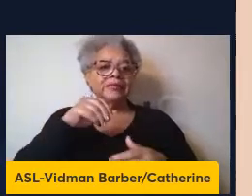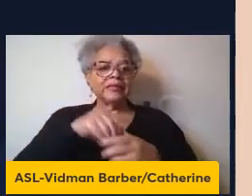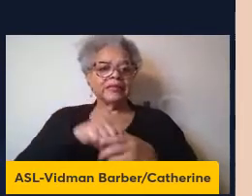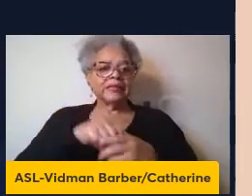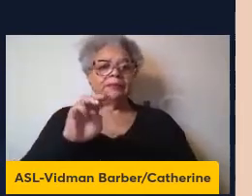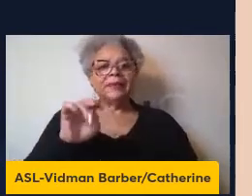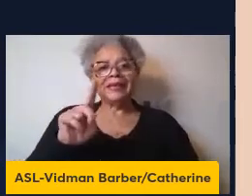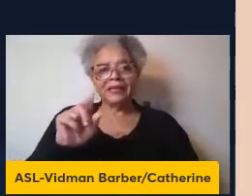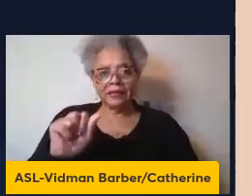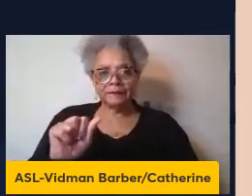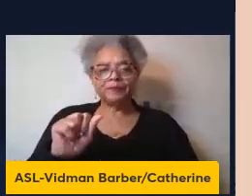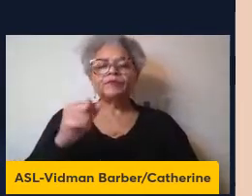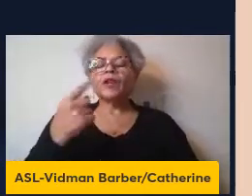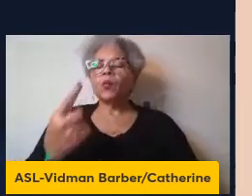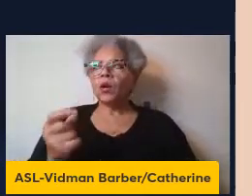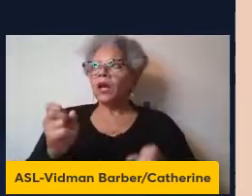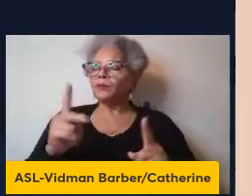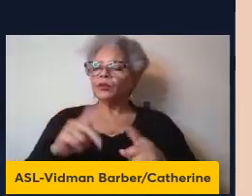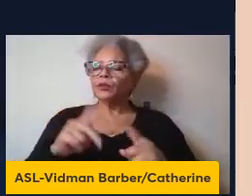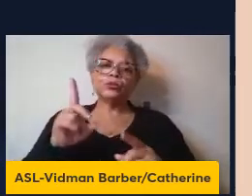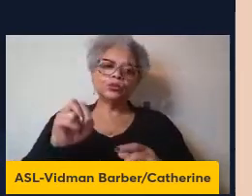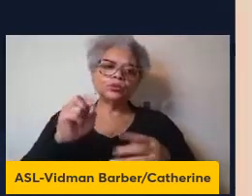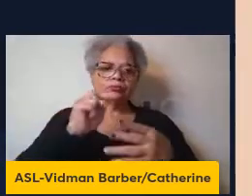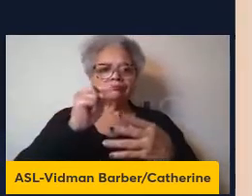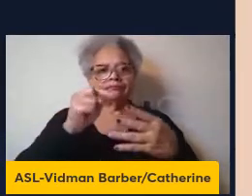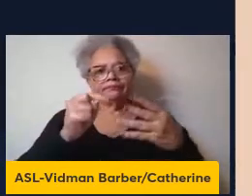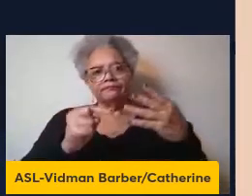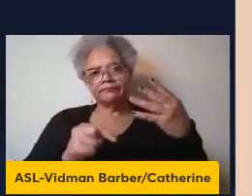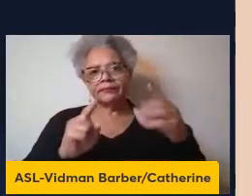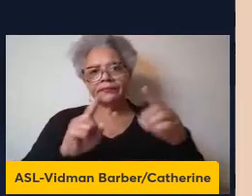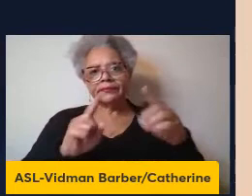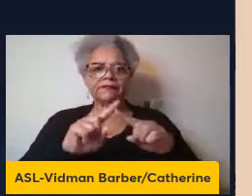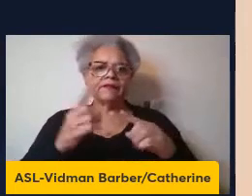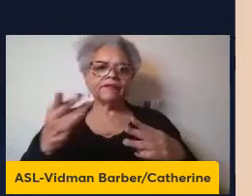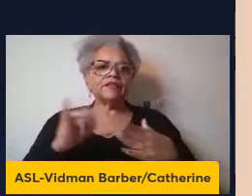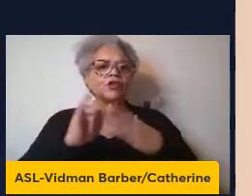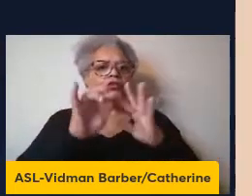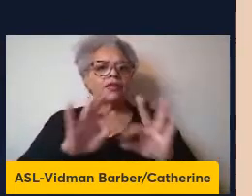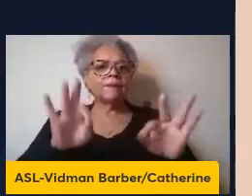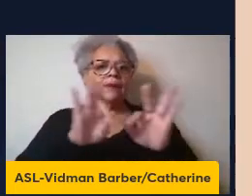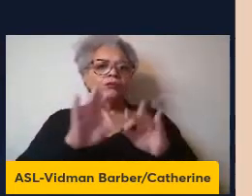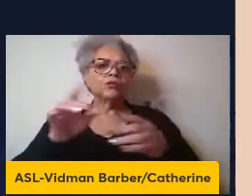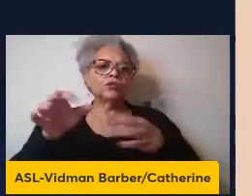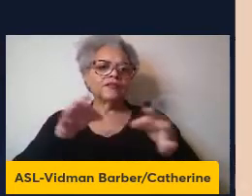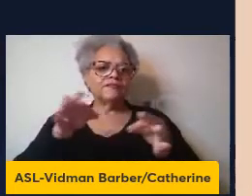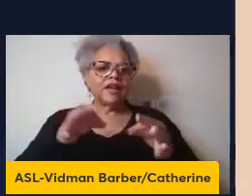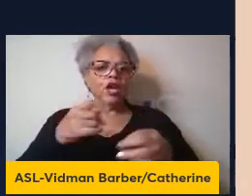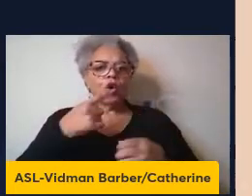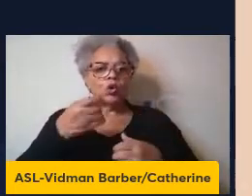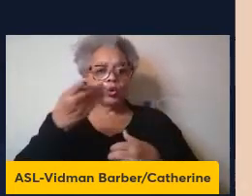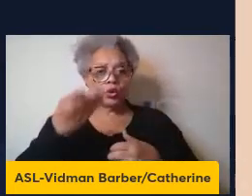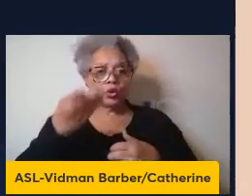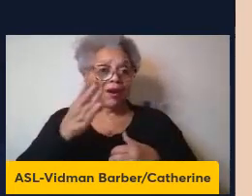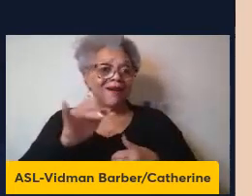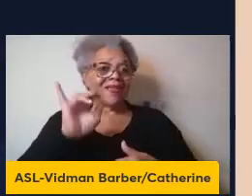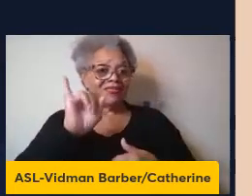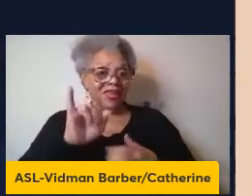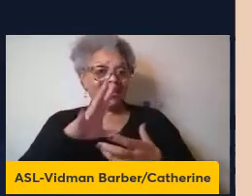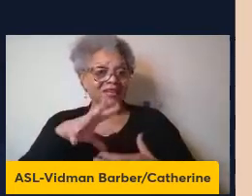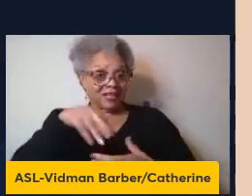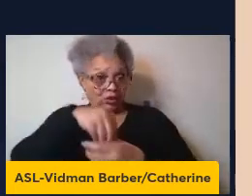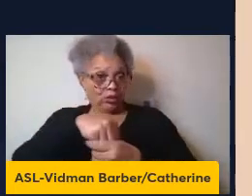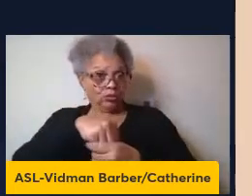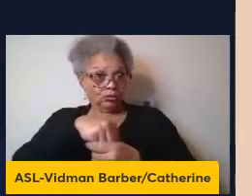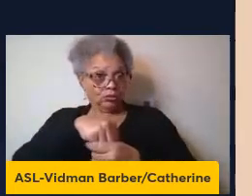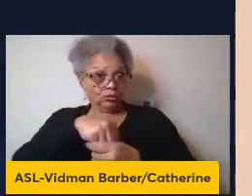media. They may want opportunities to do other things, right? So it's important to define who you are. And that could include, it could